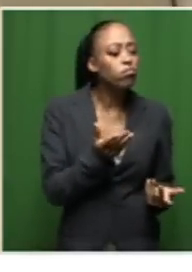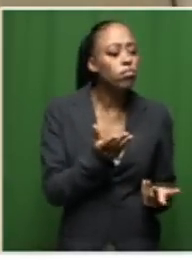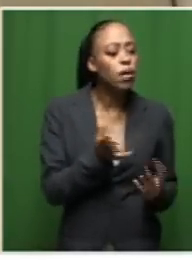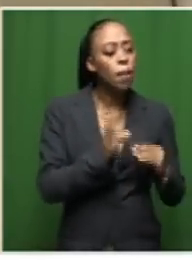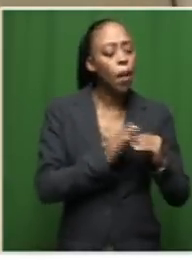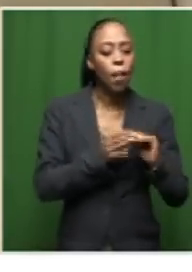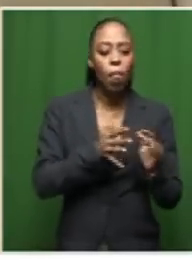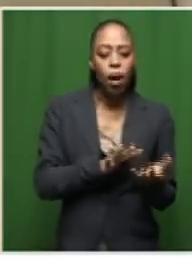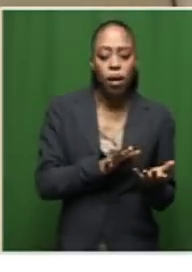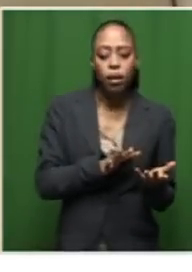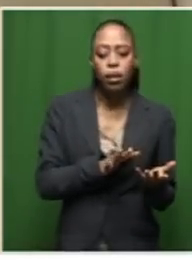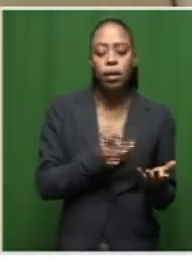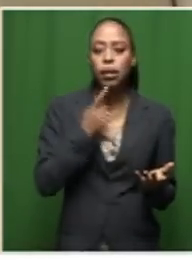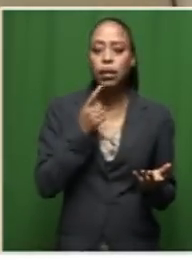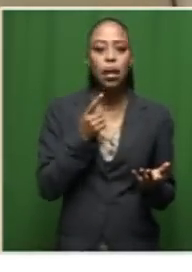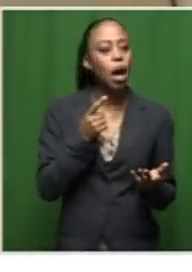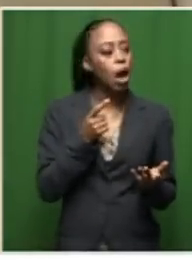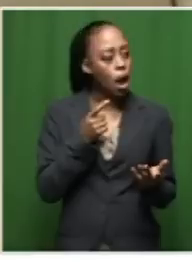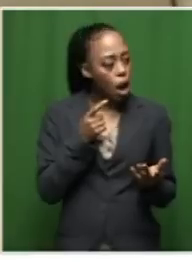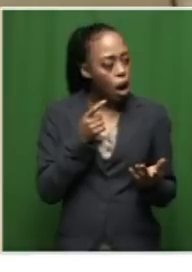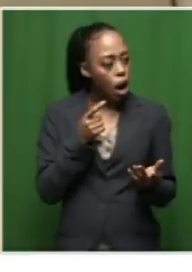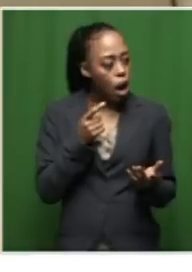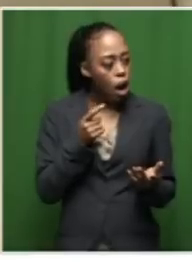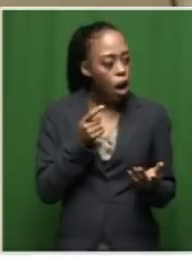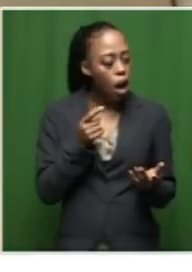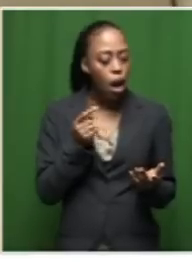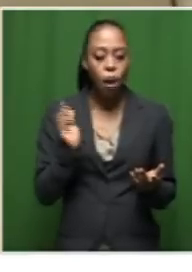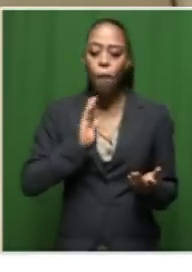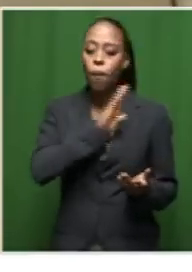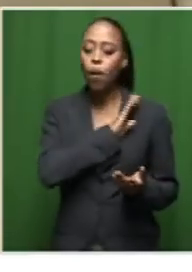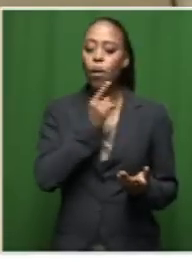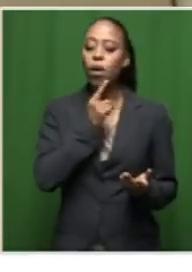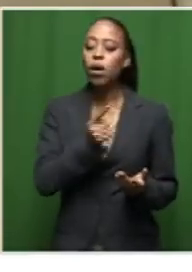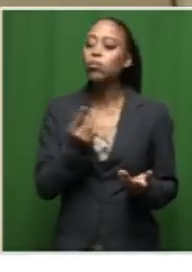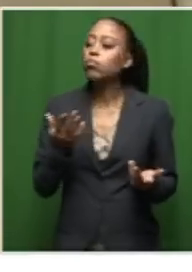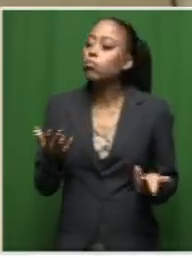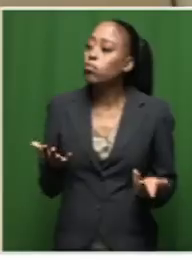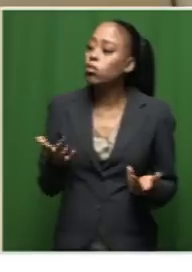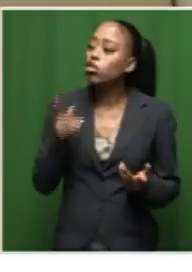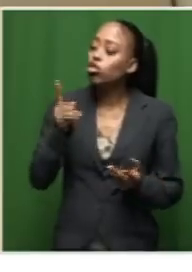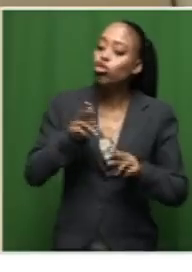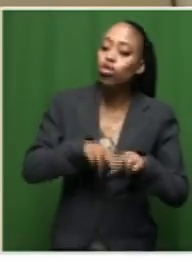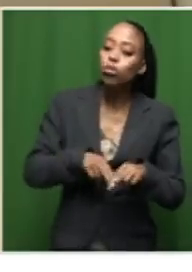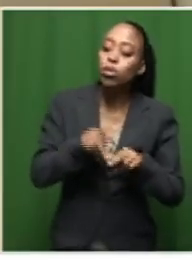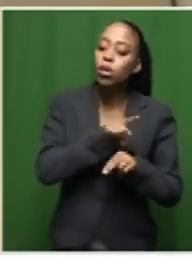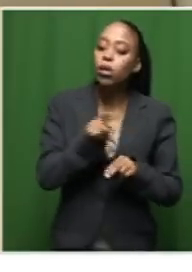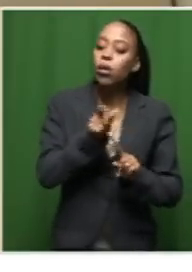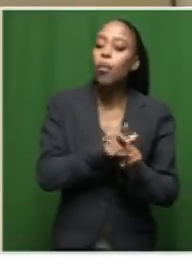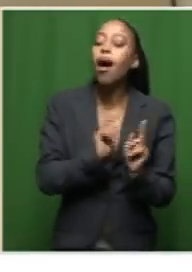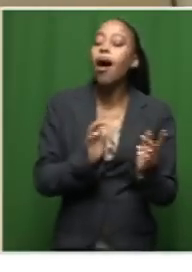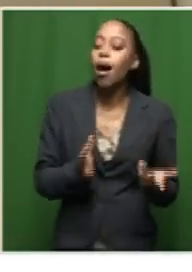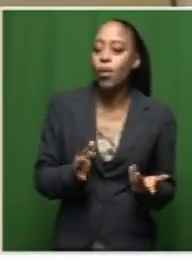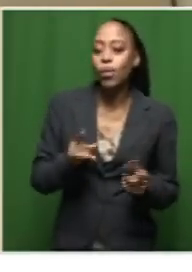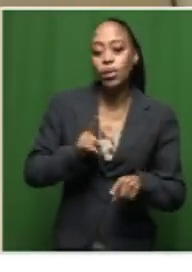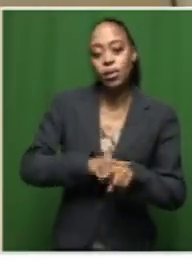when the member has passed away and you discover that the trustees now start saying, show us how you were dependent on this person